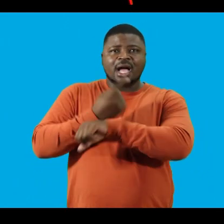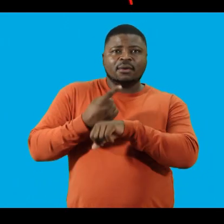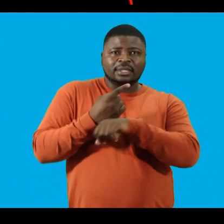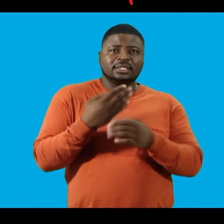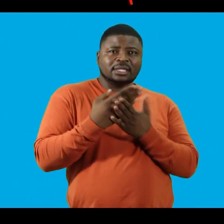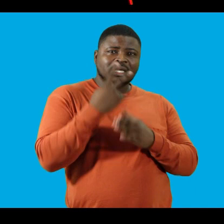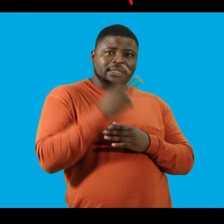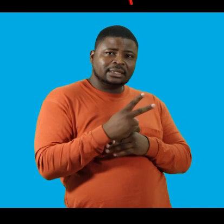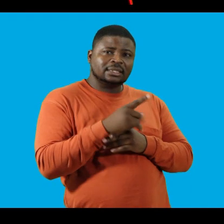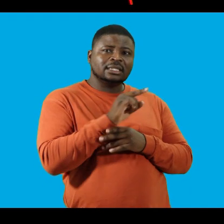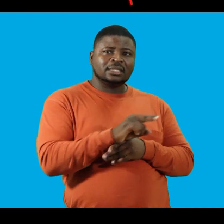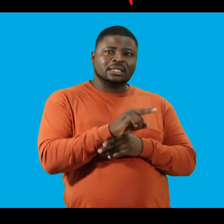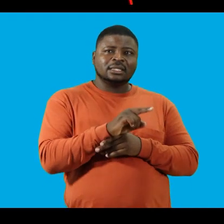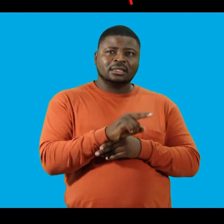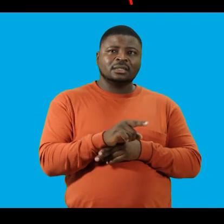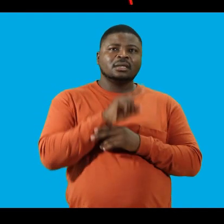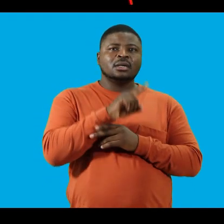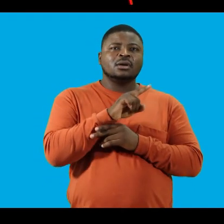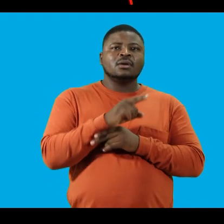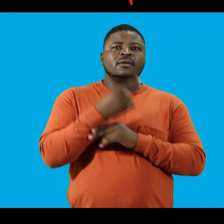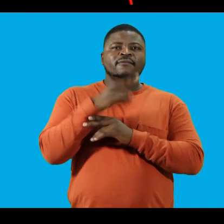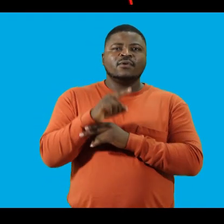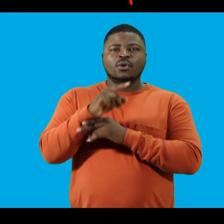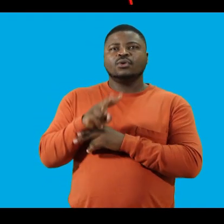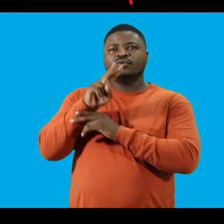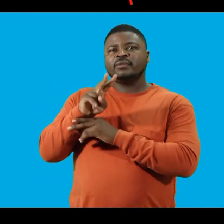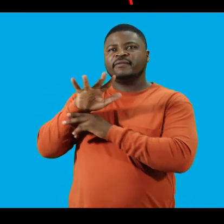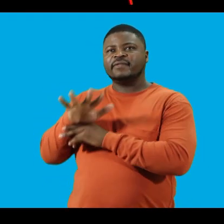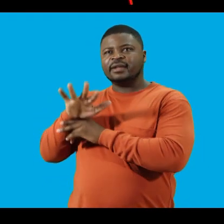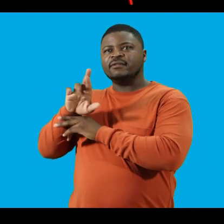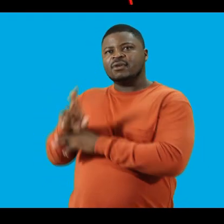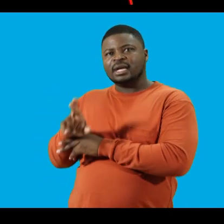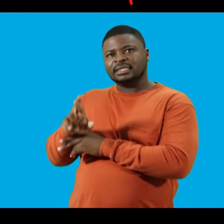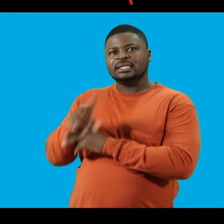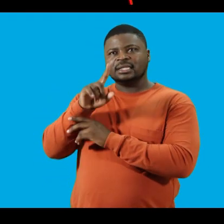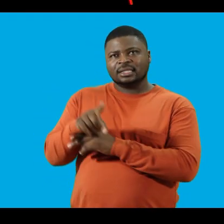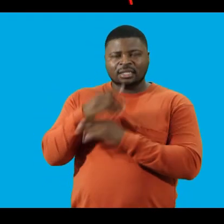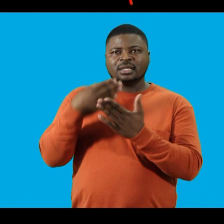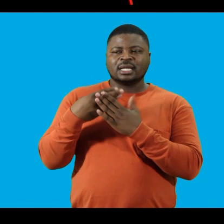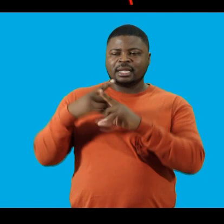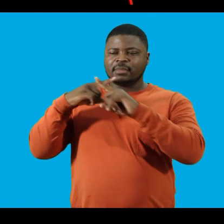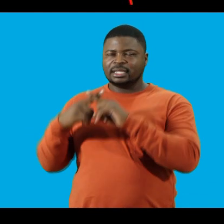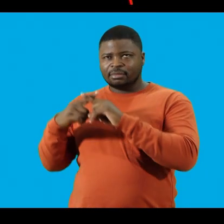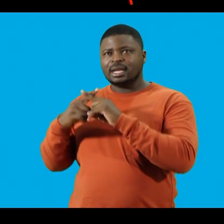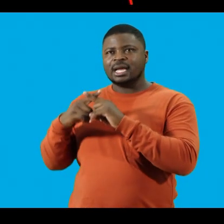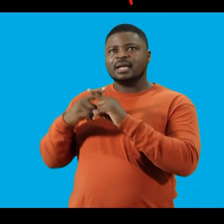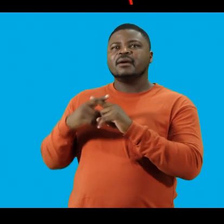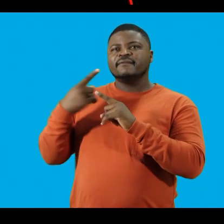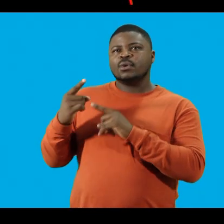a rate of 25 Rand. So you need to multiply the hours by the